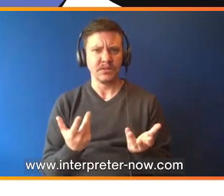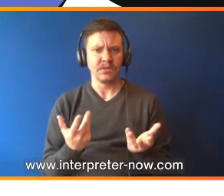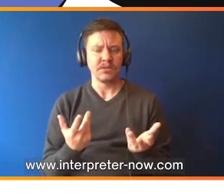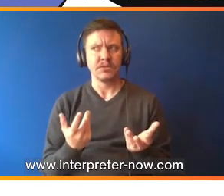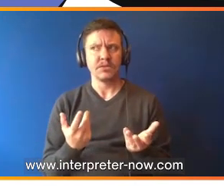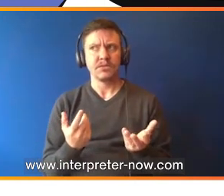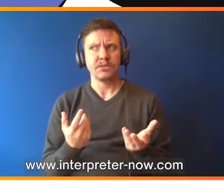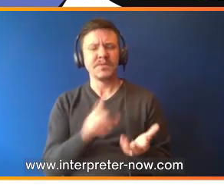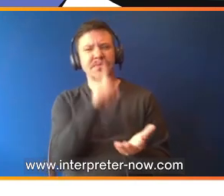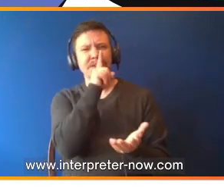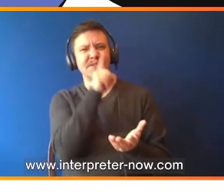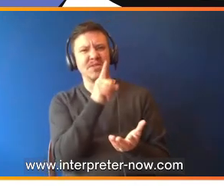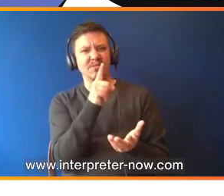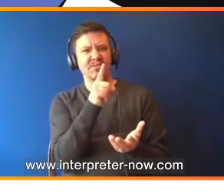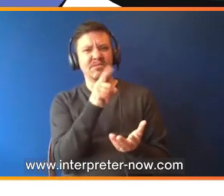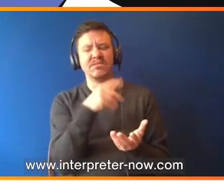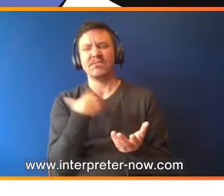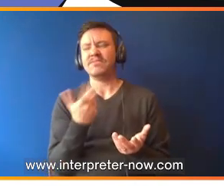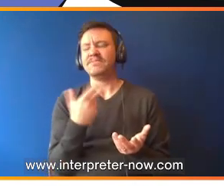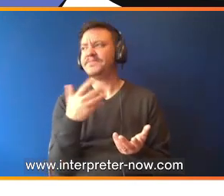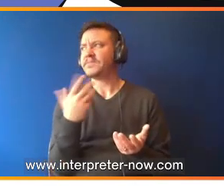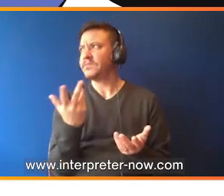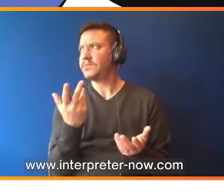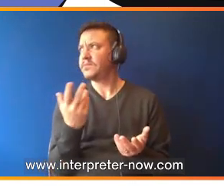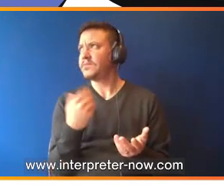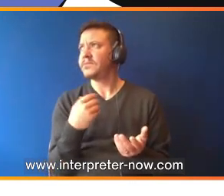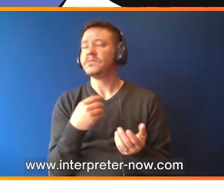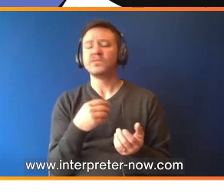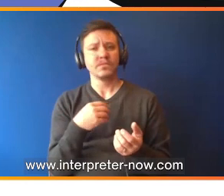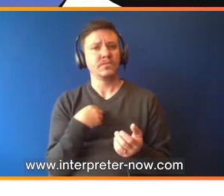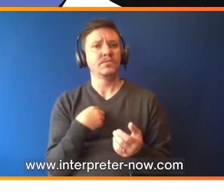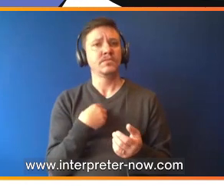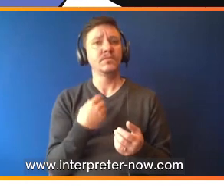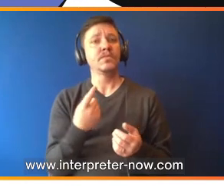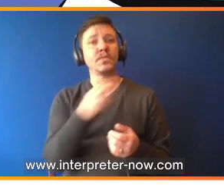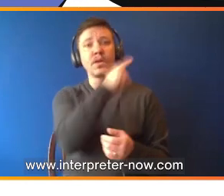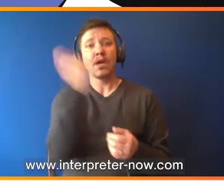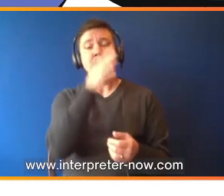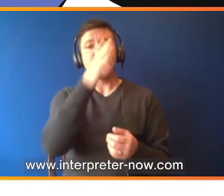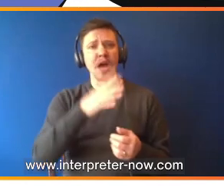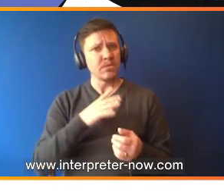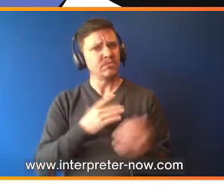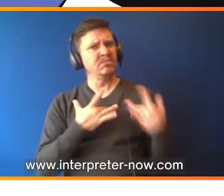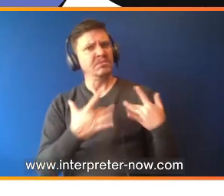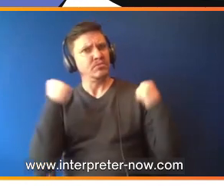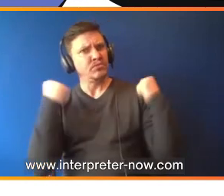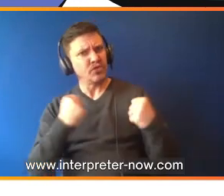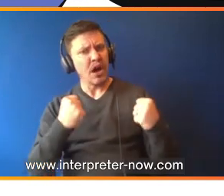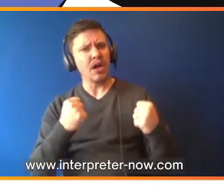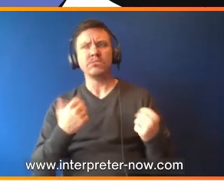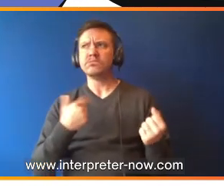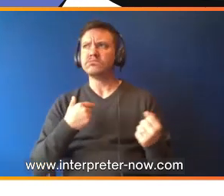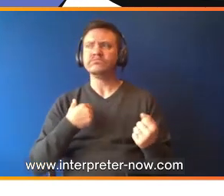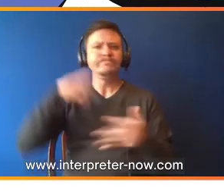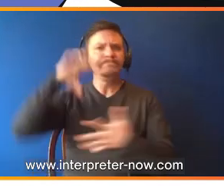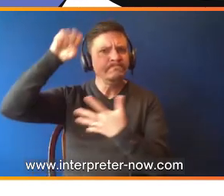organizations. And that's not simply a result of bias. This is active discrimination. This is a reflection of a